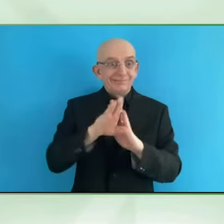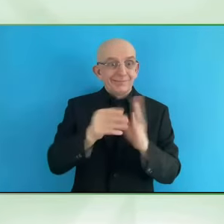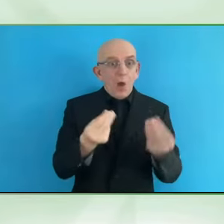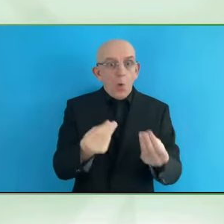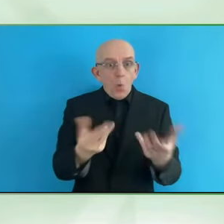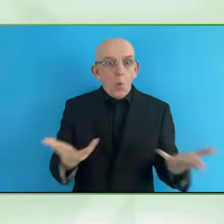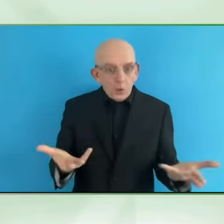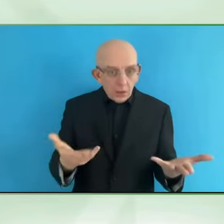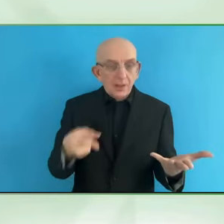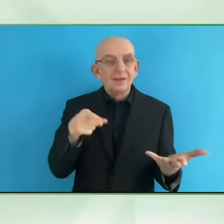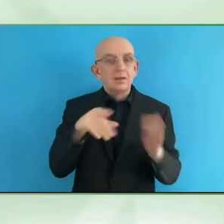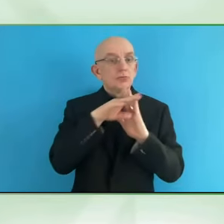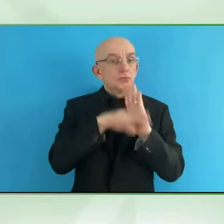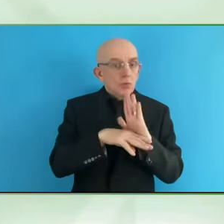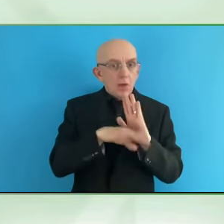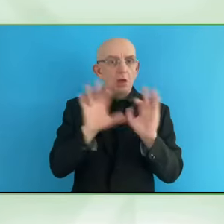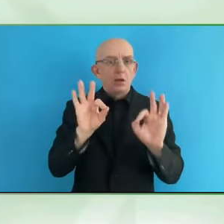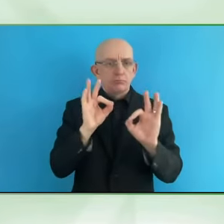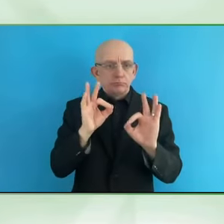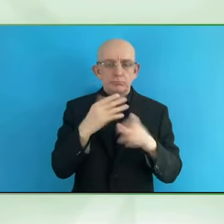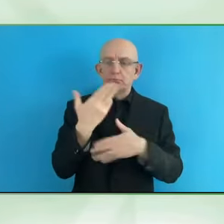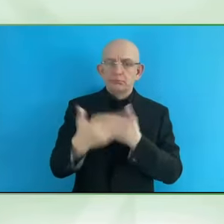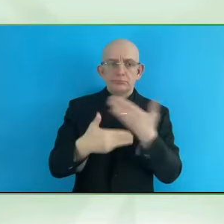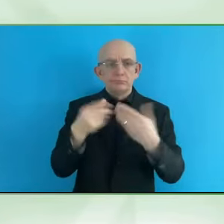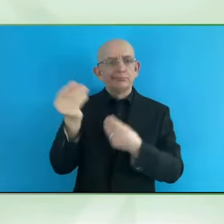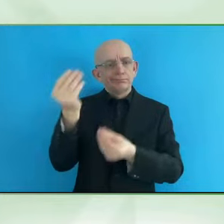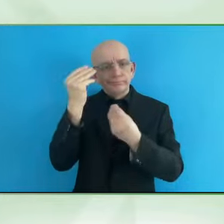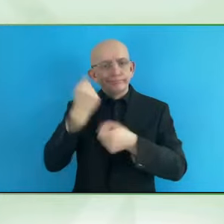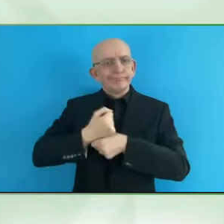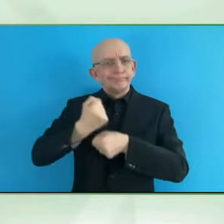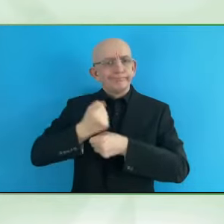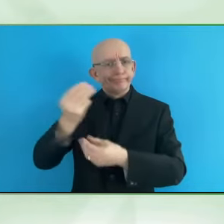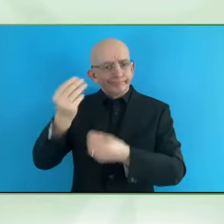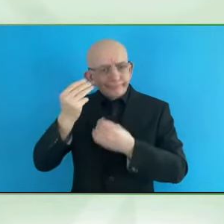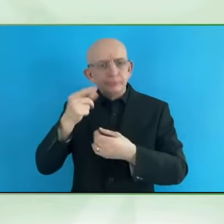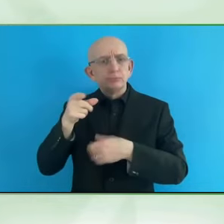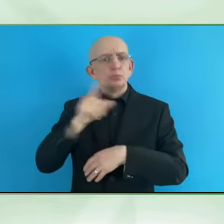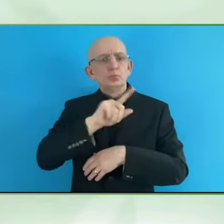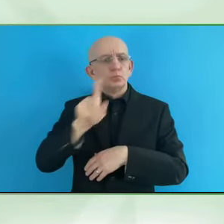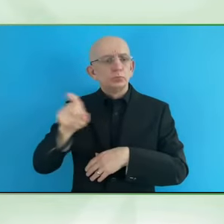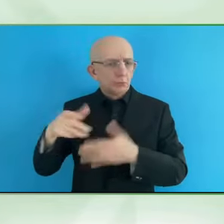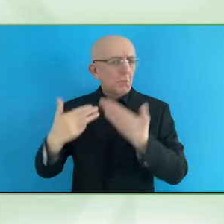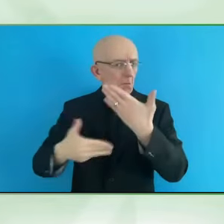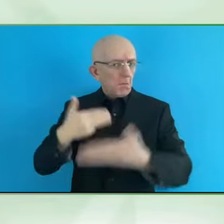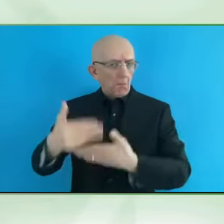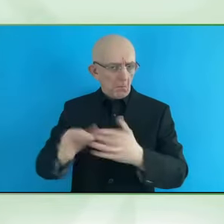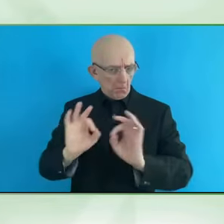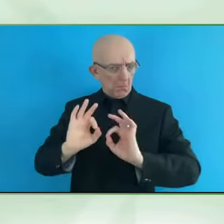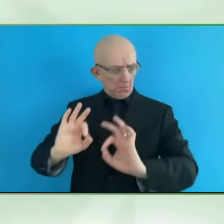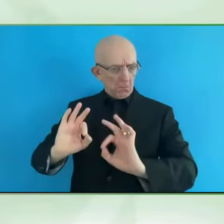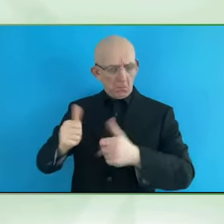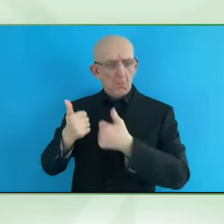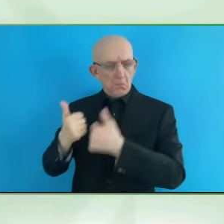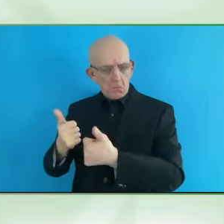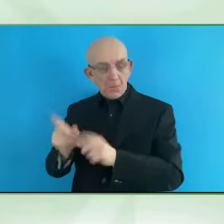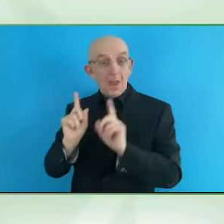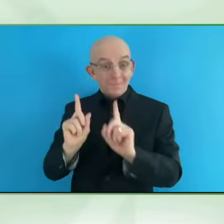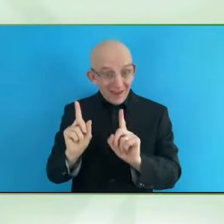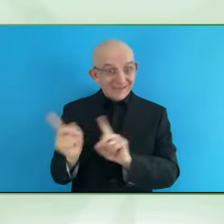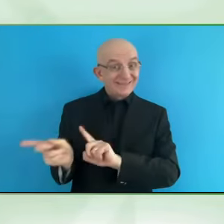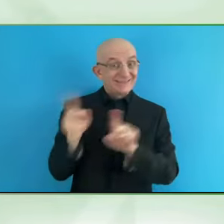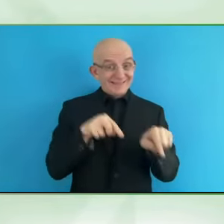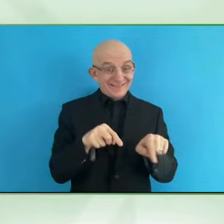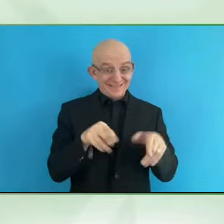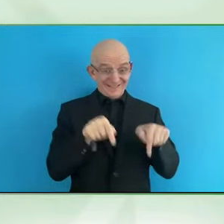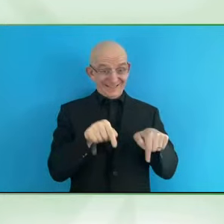continuous professional development, and supporting professionals. I like the dilemma between do we